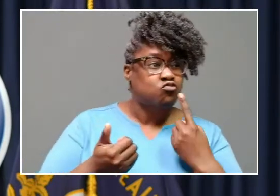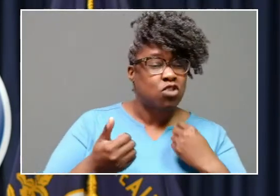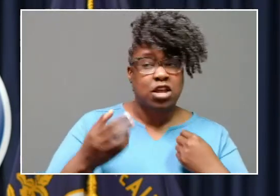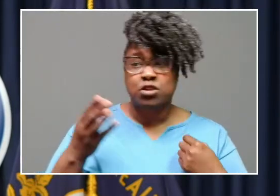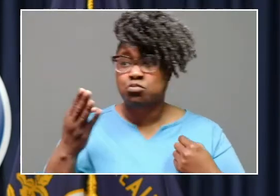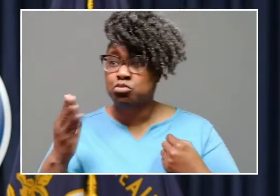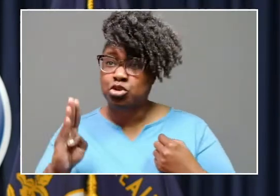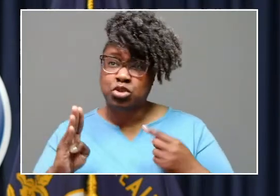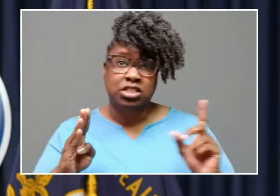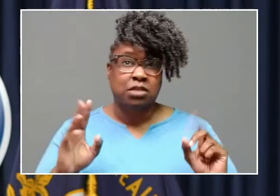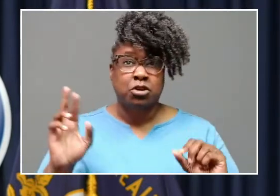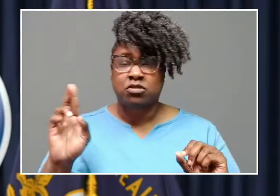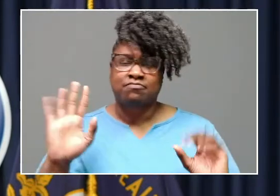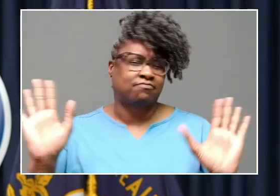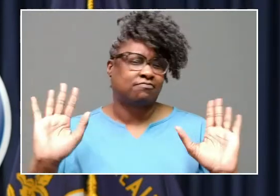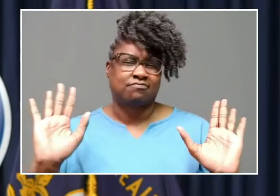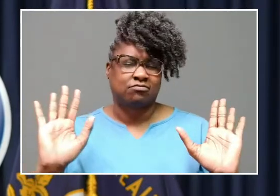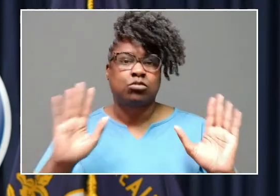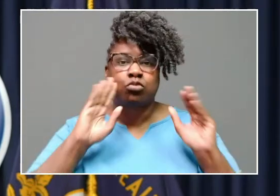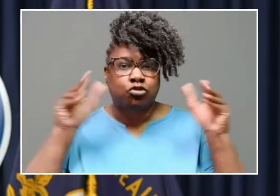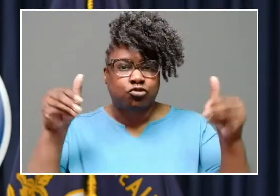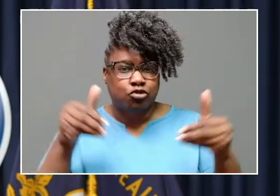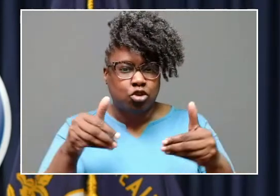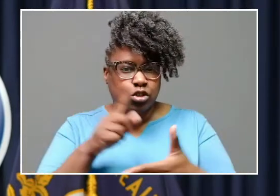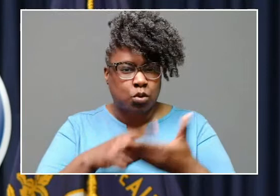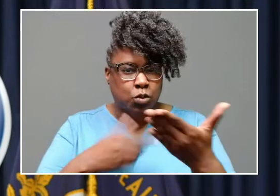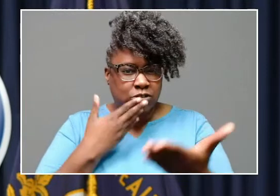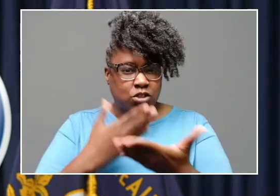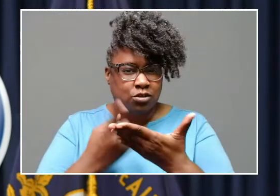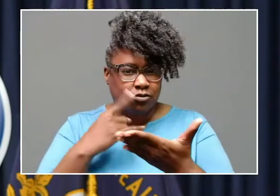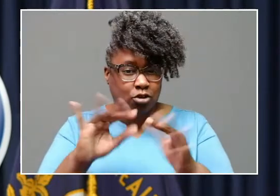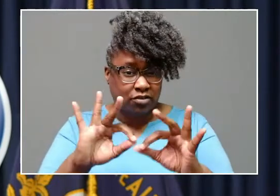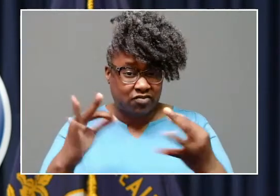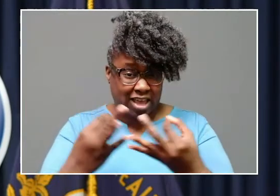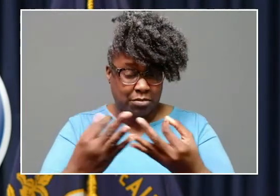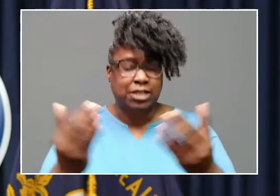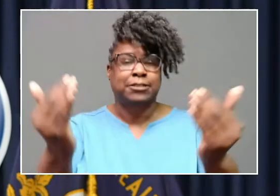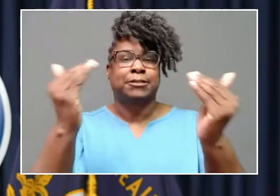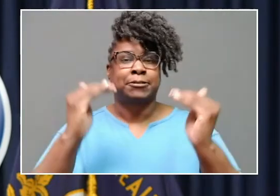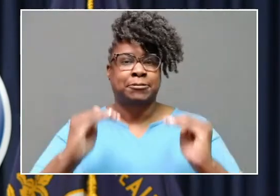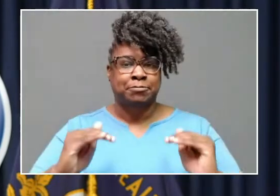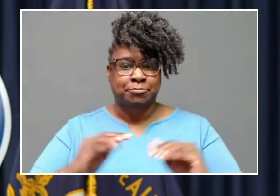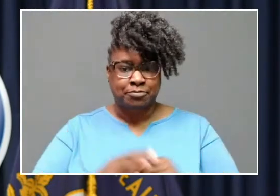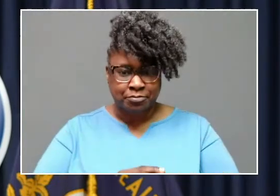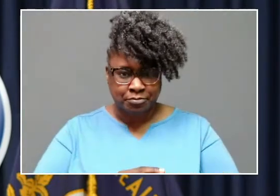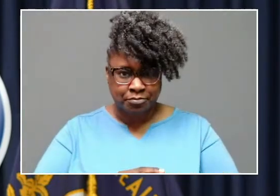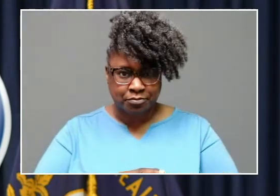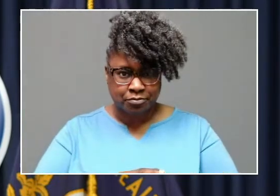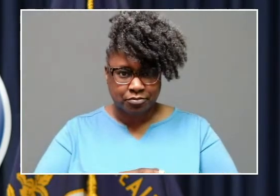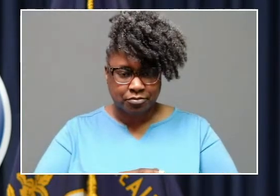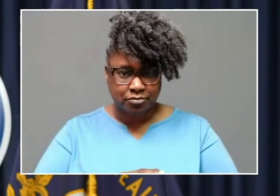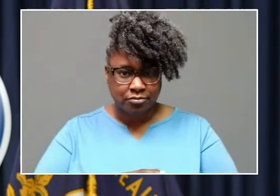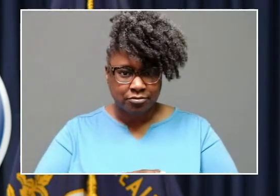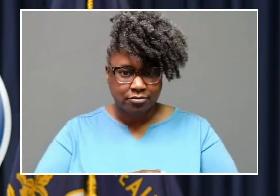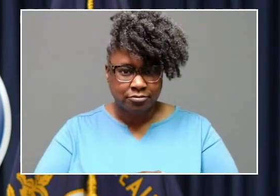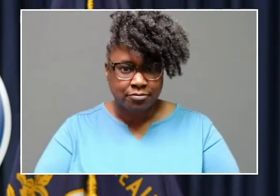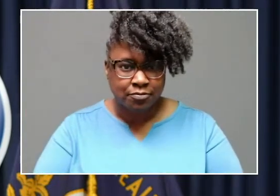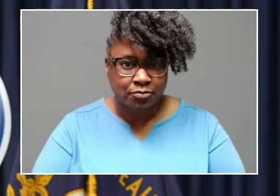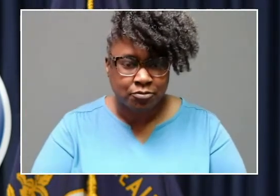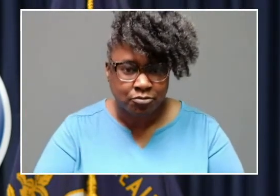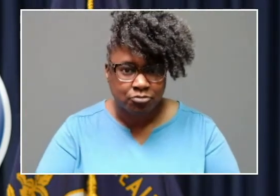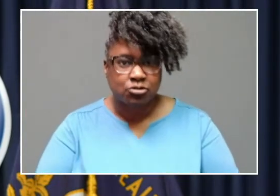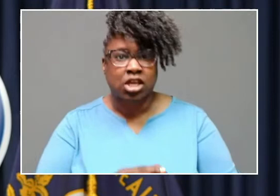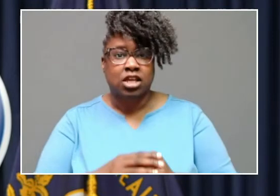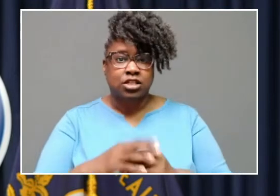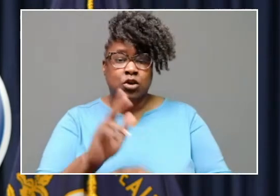news, I also want to highlight an exciting groundbreaking that shows the continuing strength of Kentucky's manufacturing sector, which since